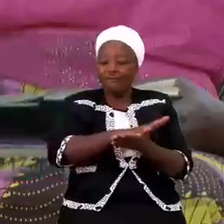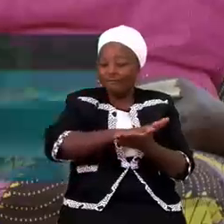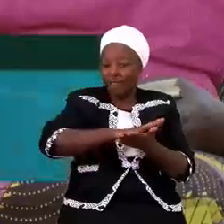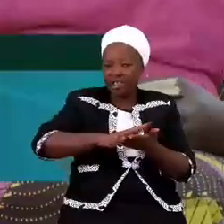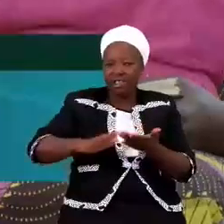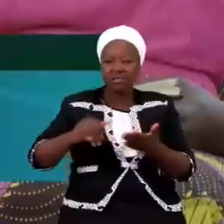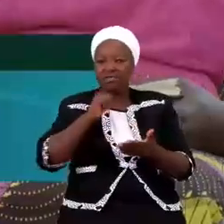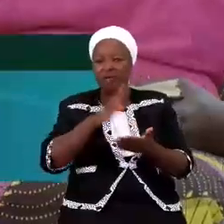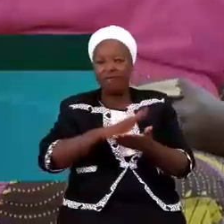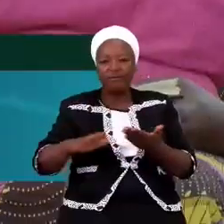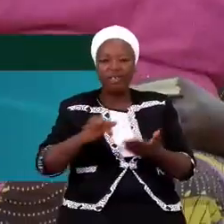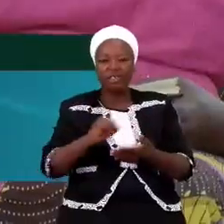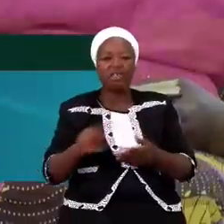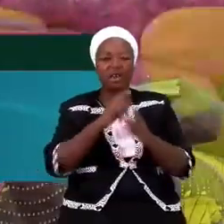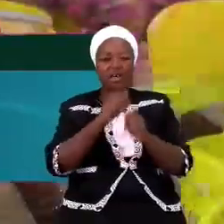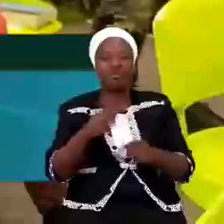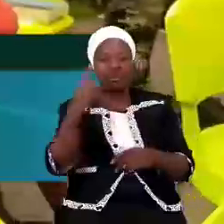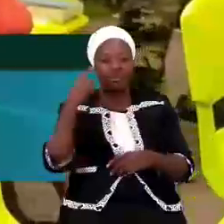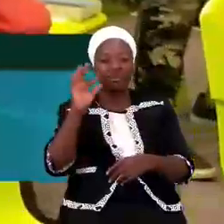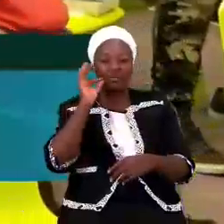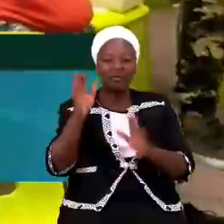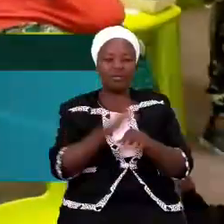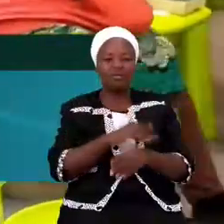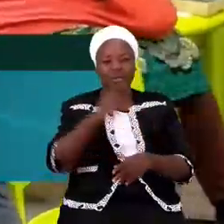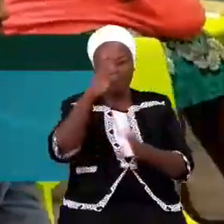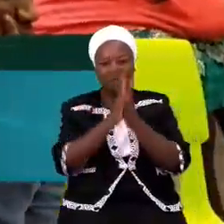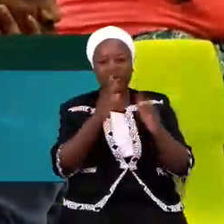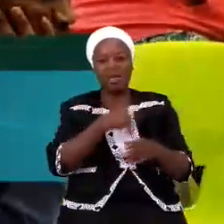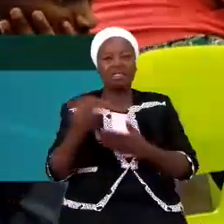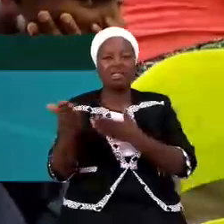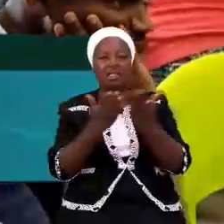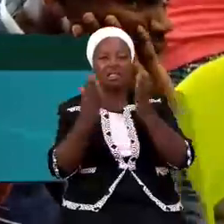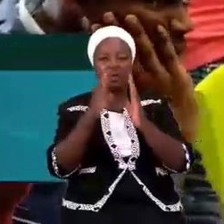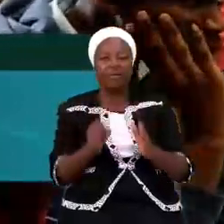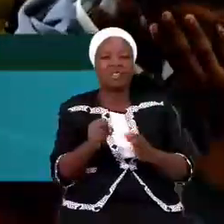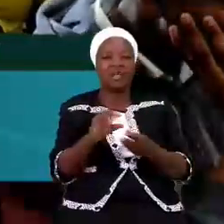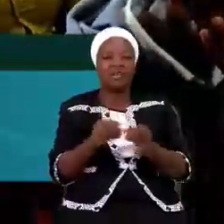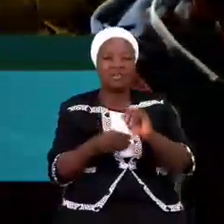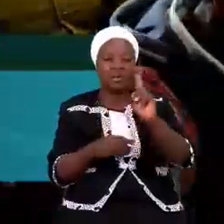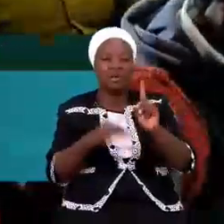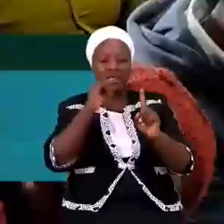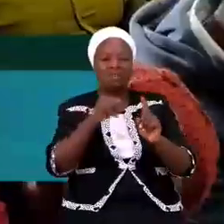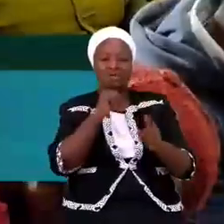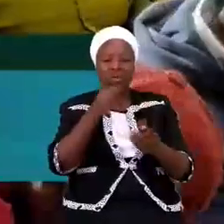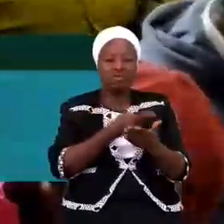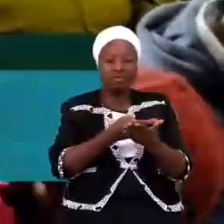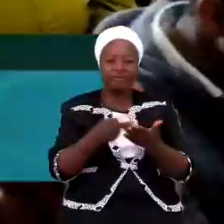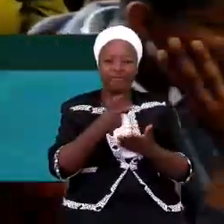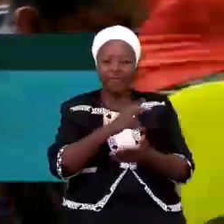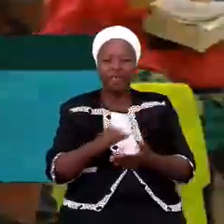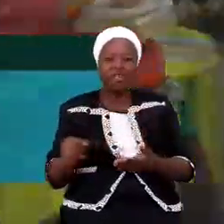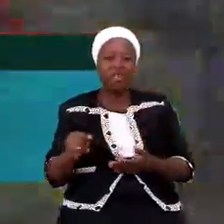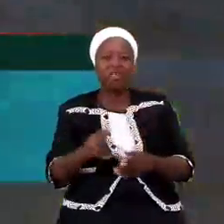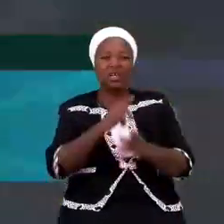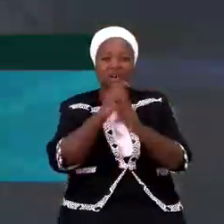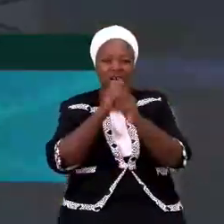unfailing rewards for faithful brethren in service. When we come to